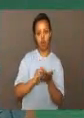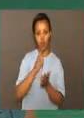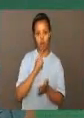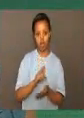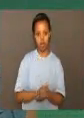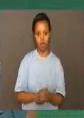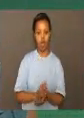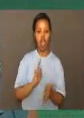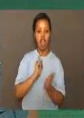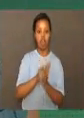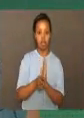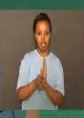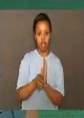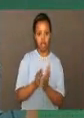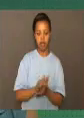For example,